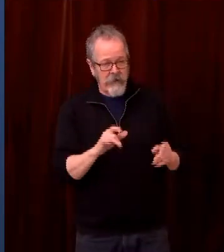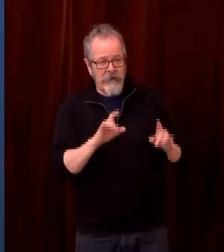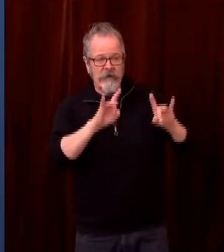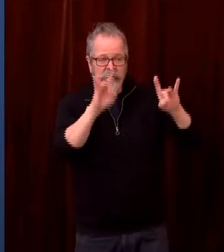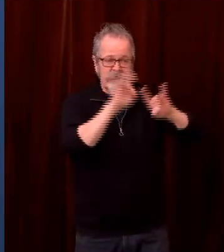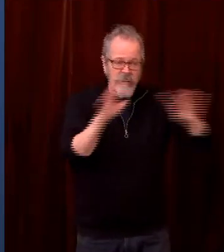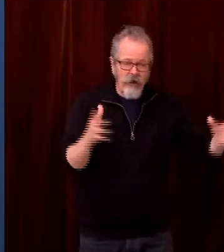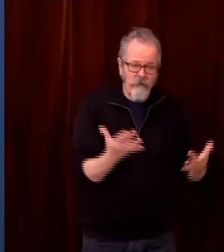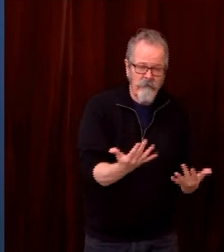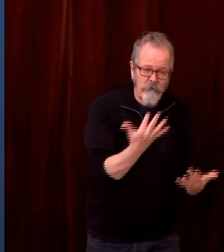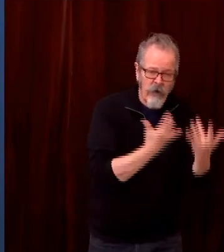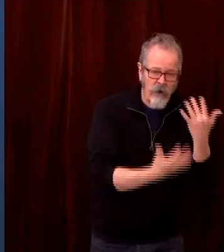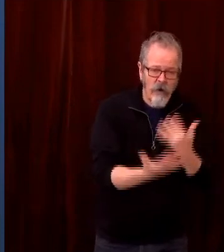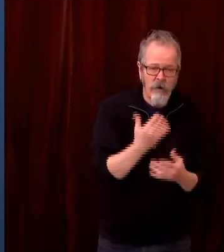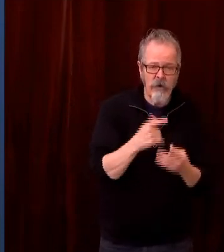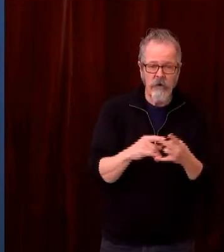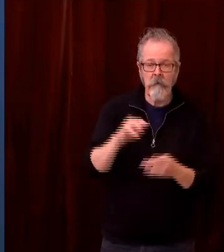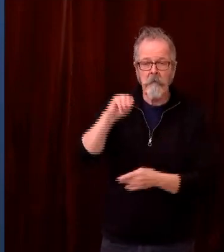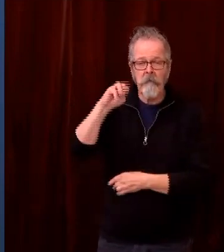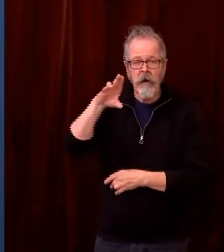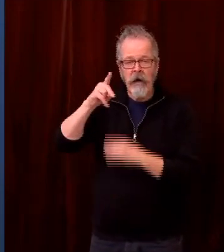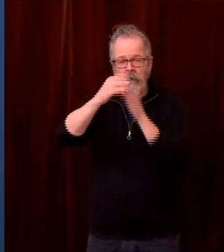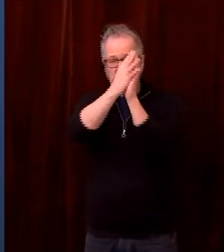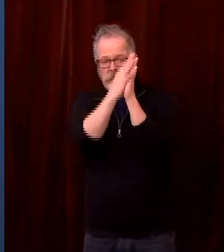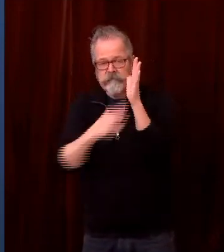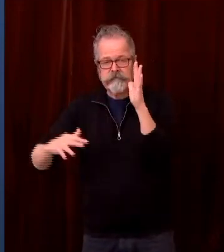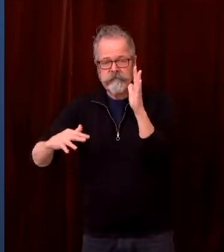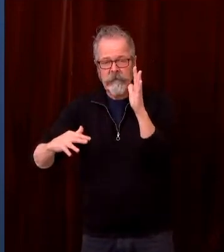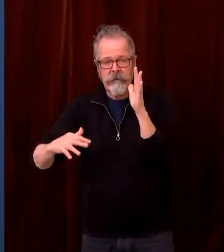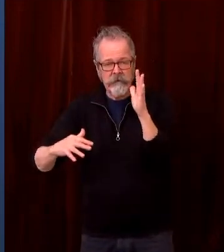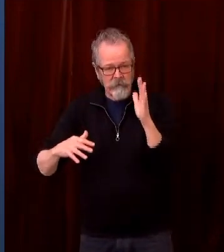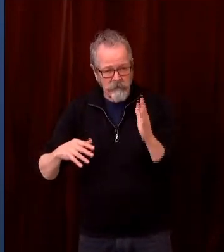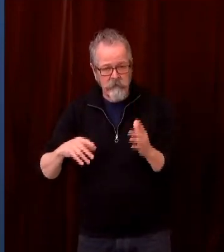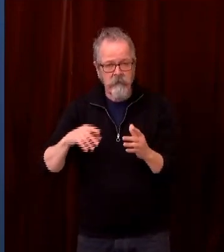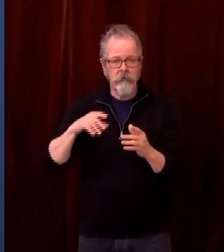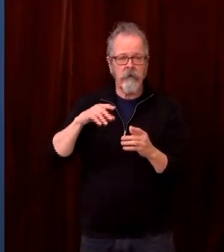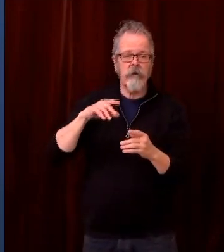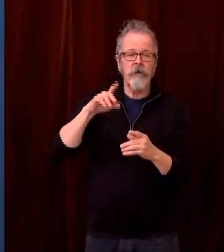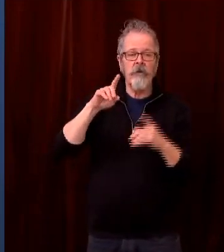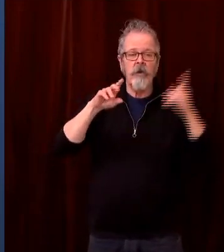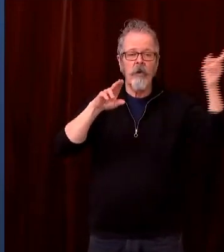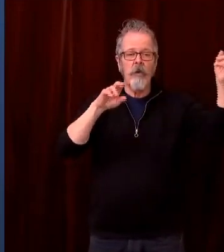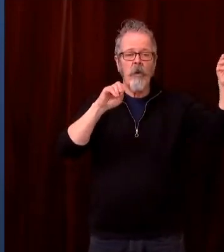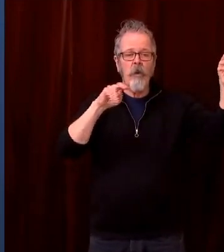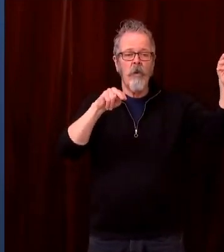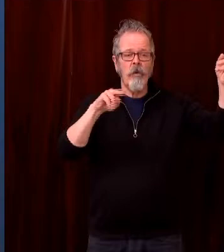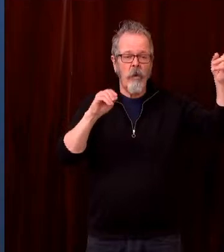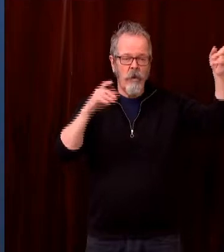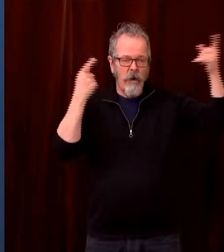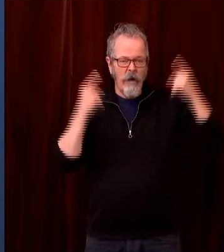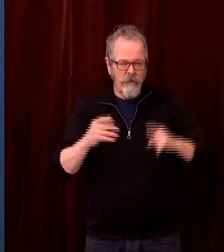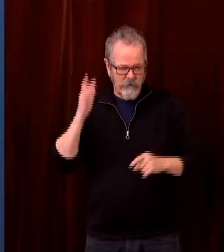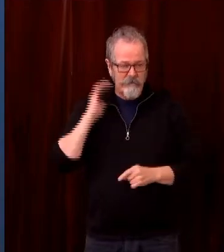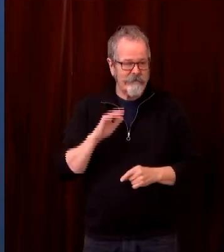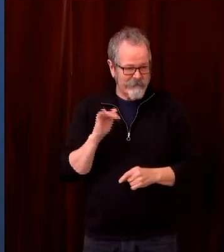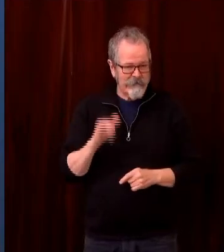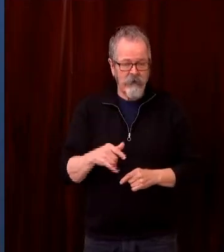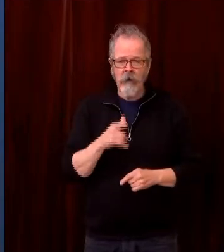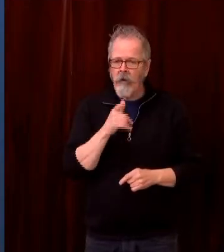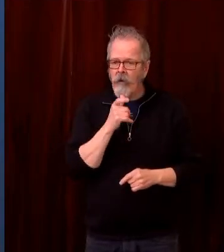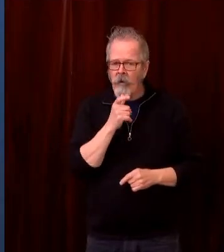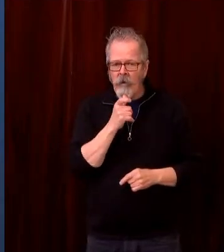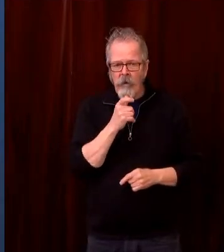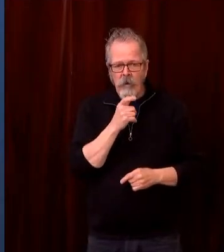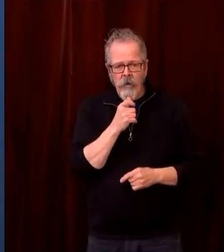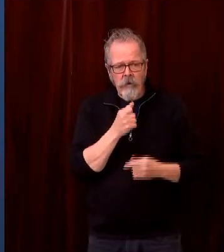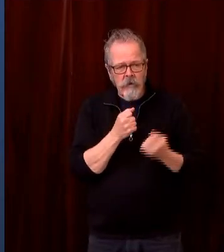person to give them a hand, grandkids that help their grandparents, this is a moment in time where all of us can step up and